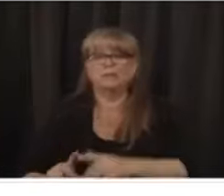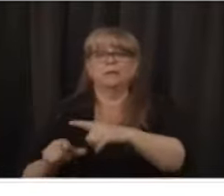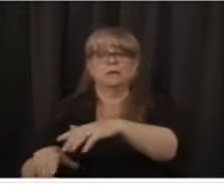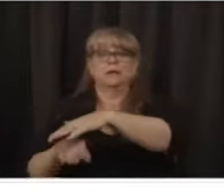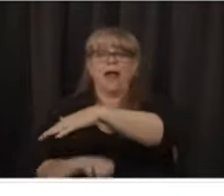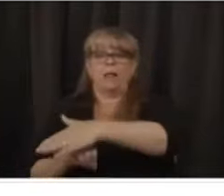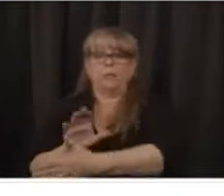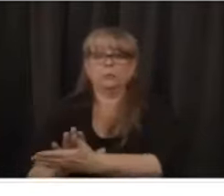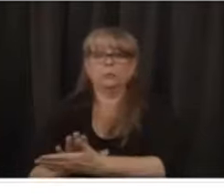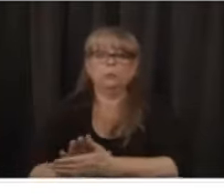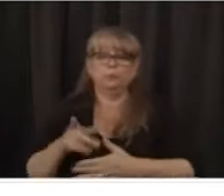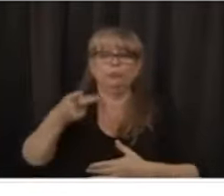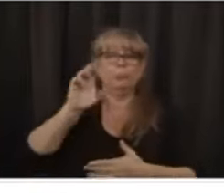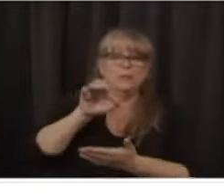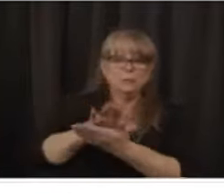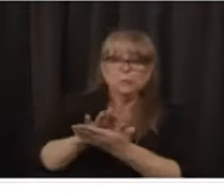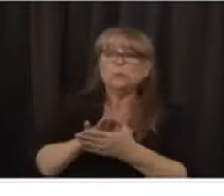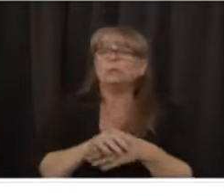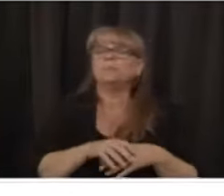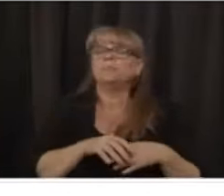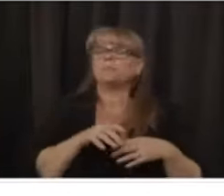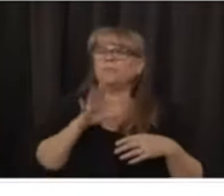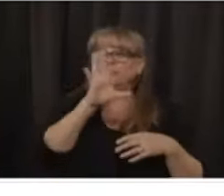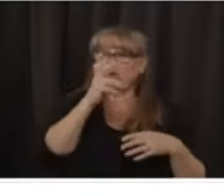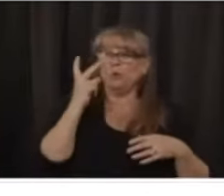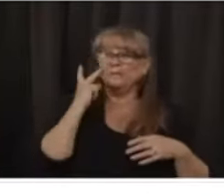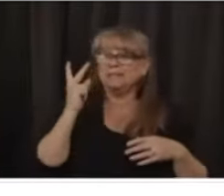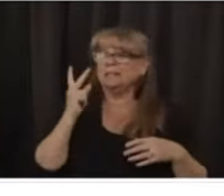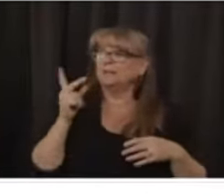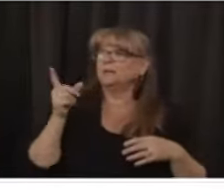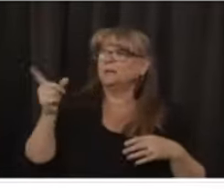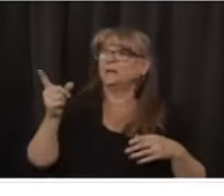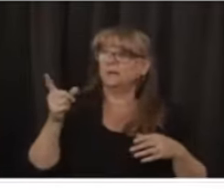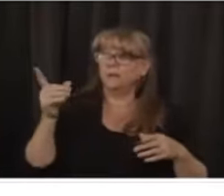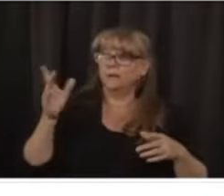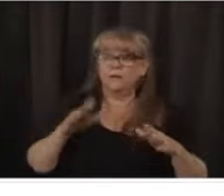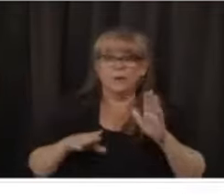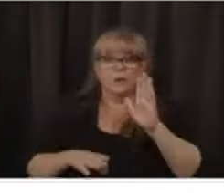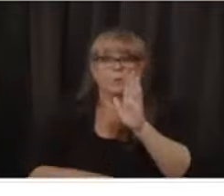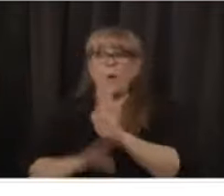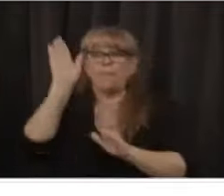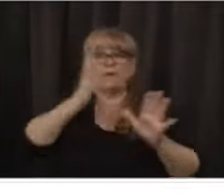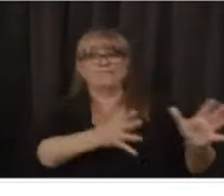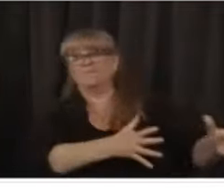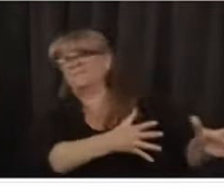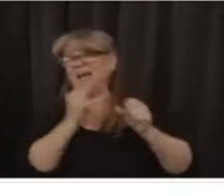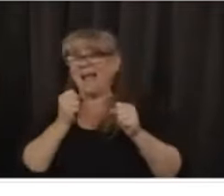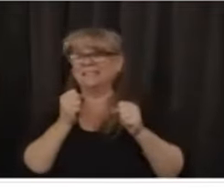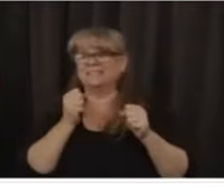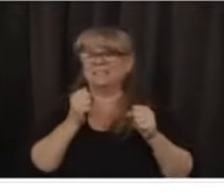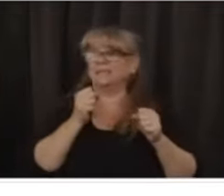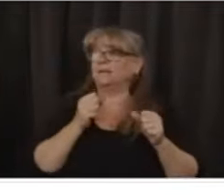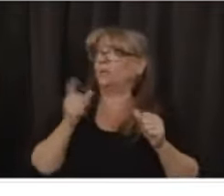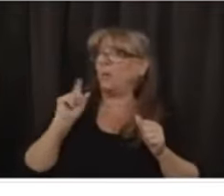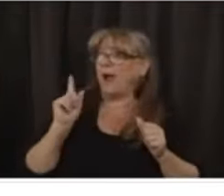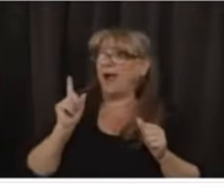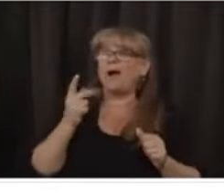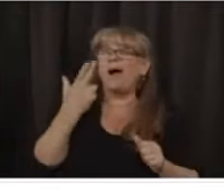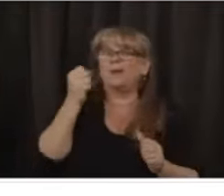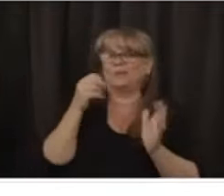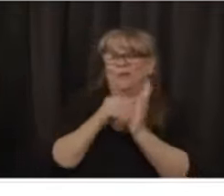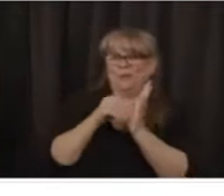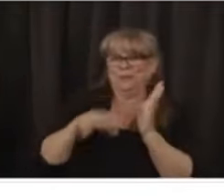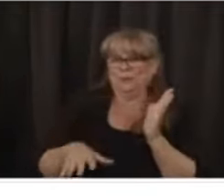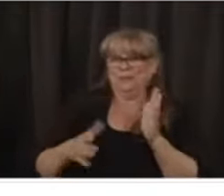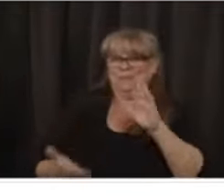And so what you see here is that we're really seeing our most rapid increase right now in the state among middle school and high school students. Their rate is